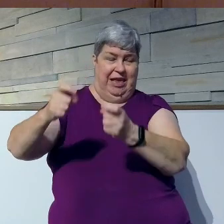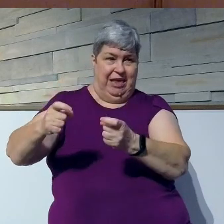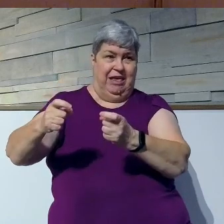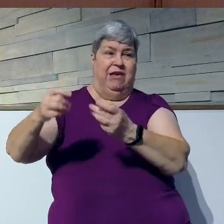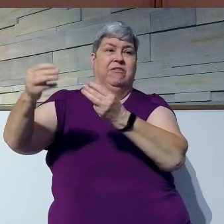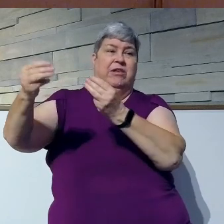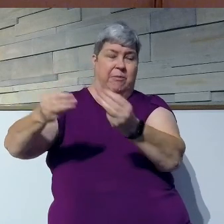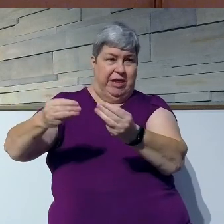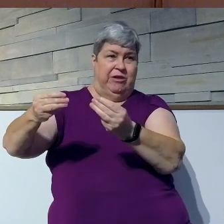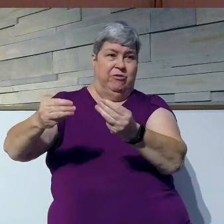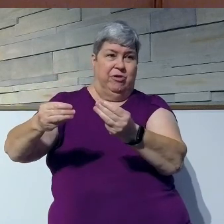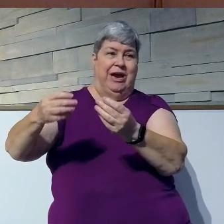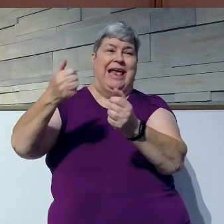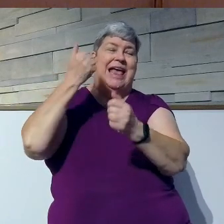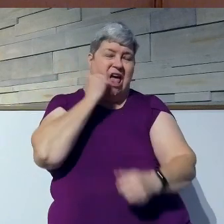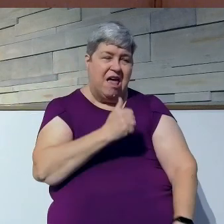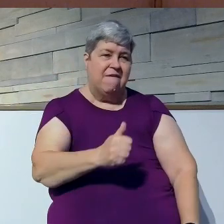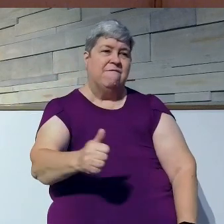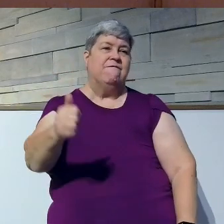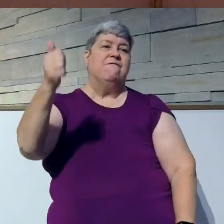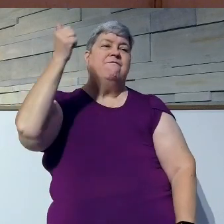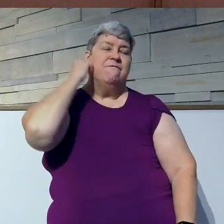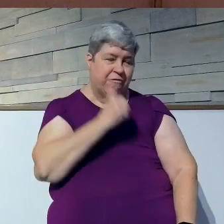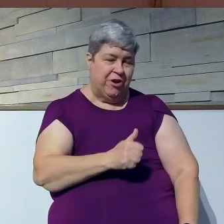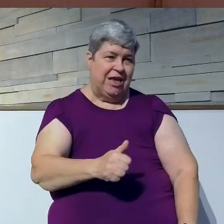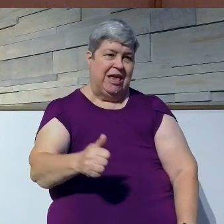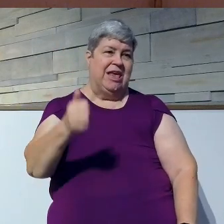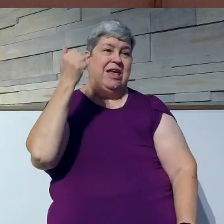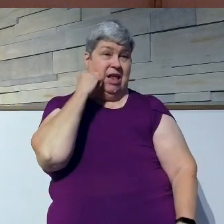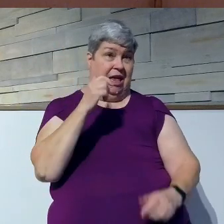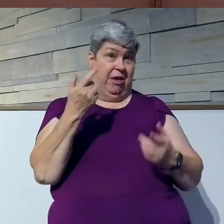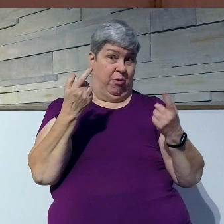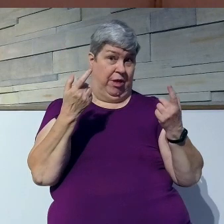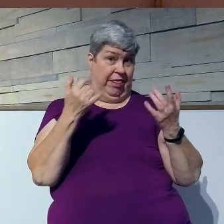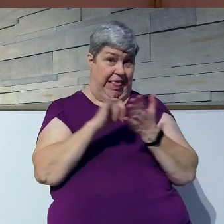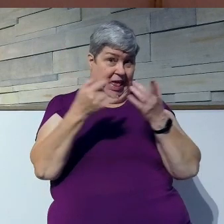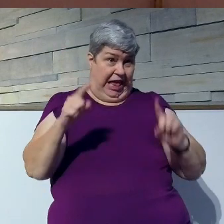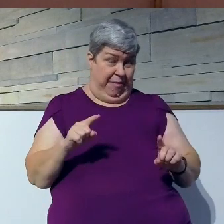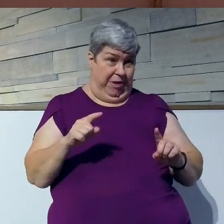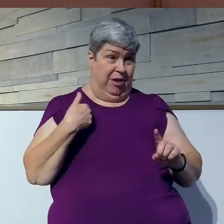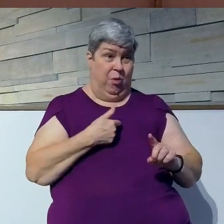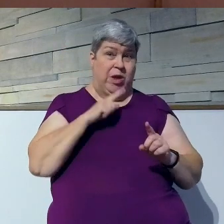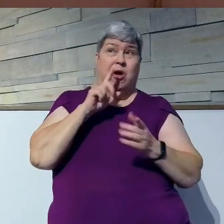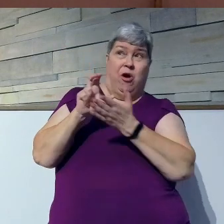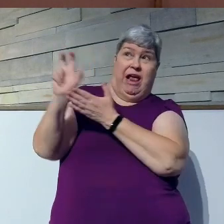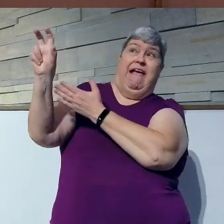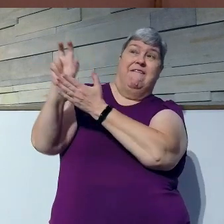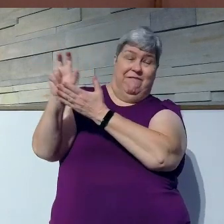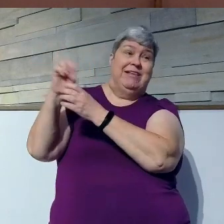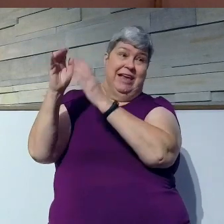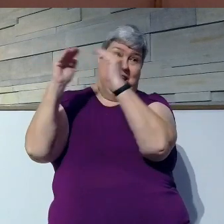into ministry each and every day. And when we do that, how about that? We're investing in